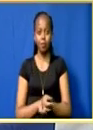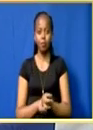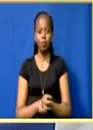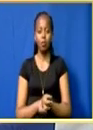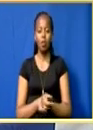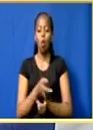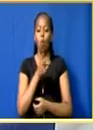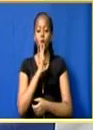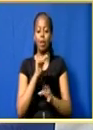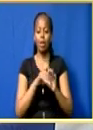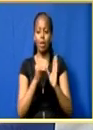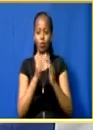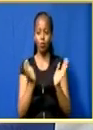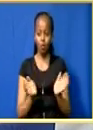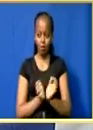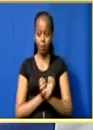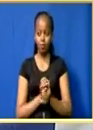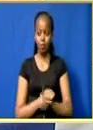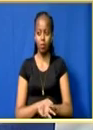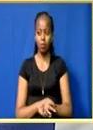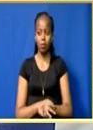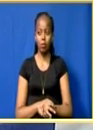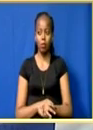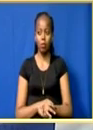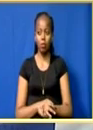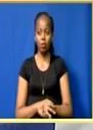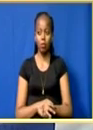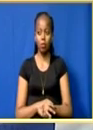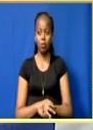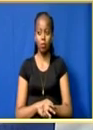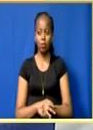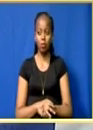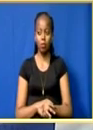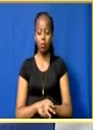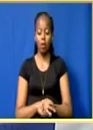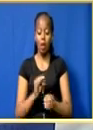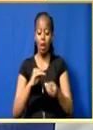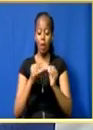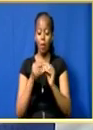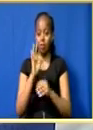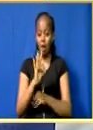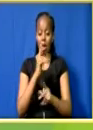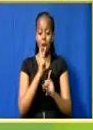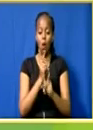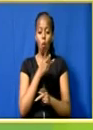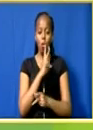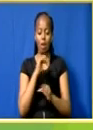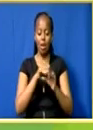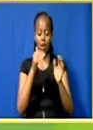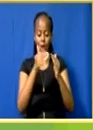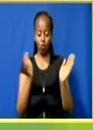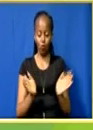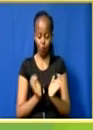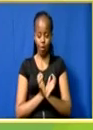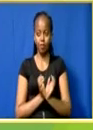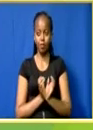borrow some water. Mm-hmm. Yes, yes, you may. Go ahead. Mm-hmm. So number three, put water in a